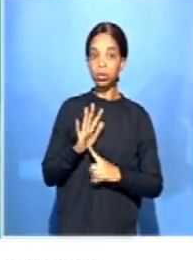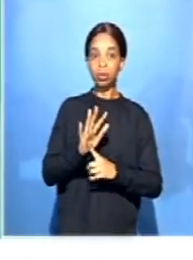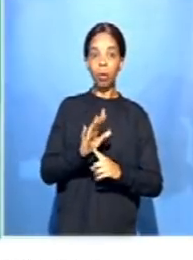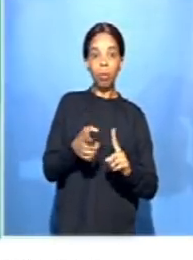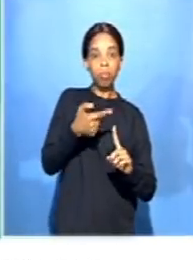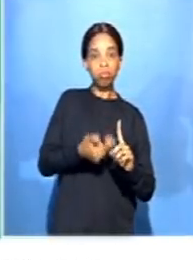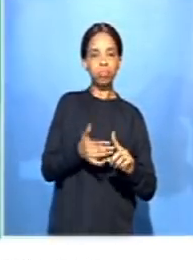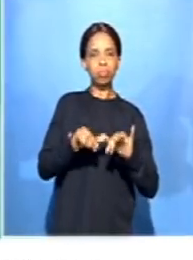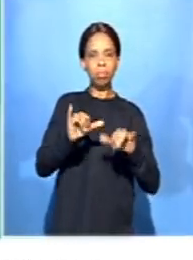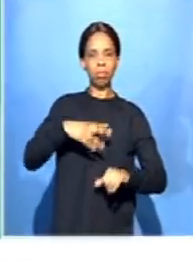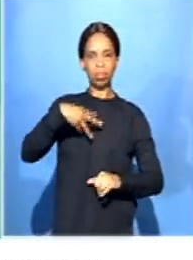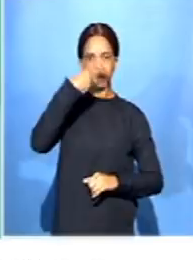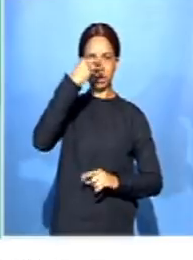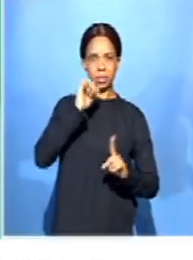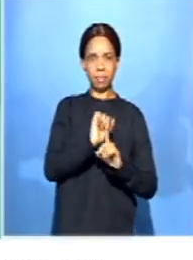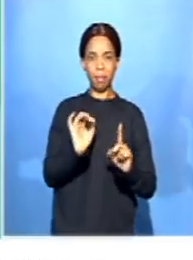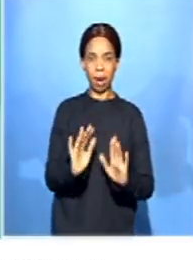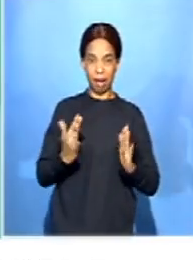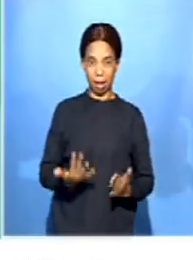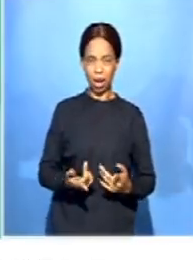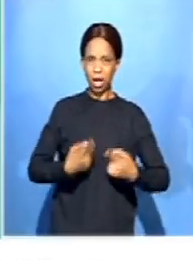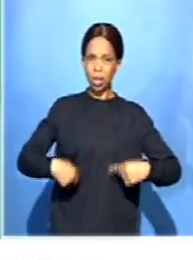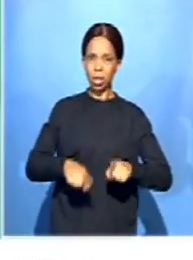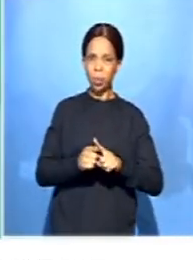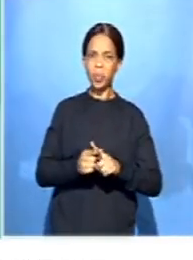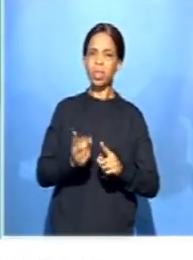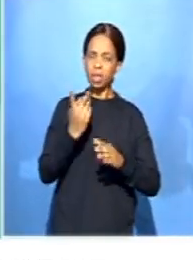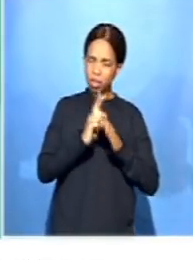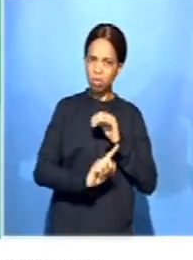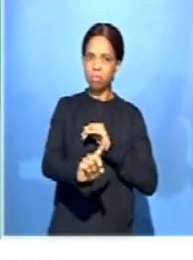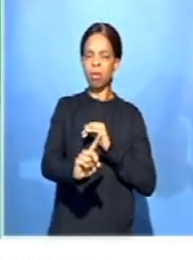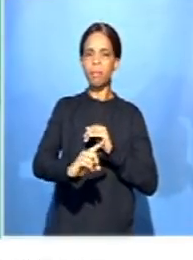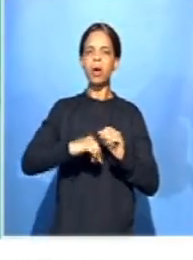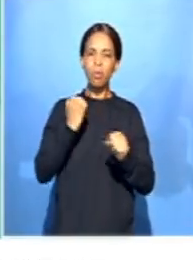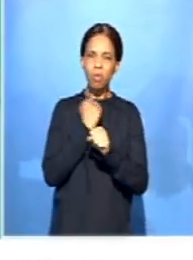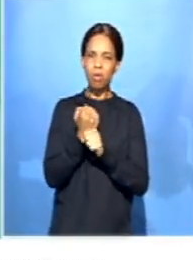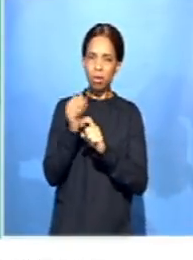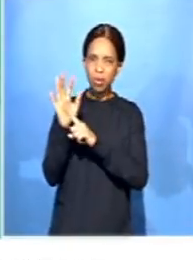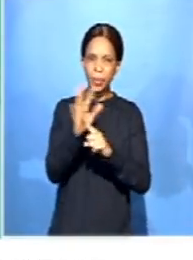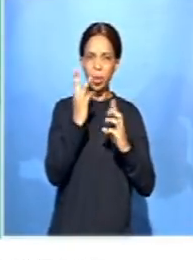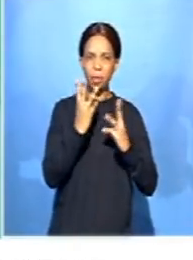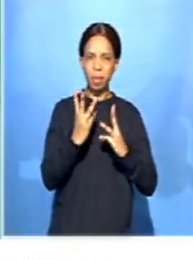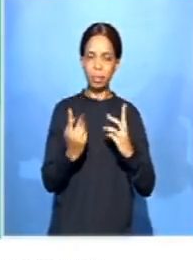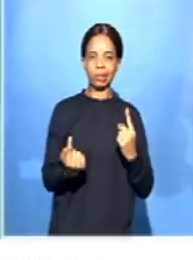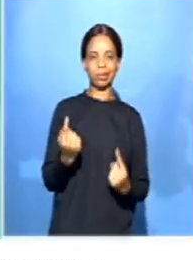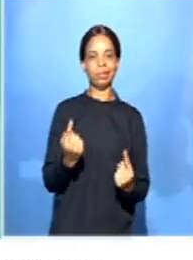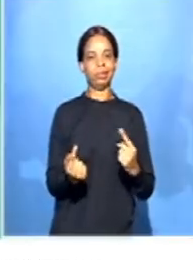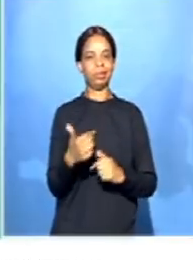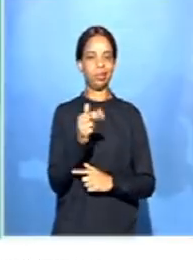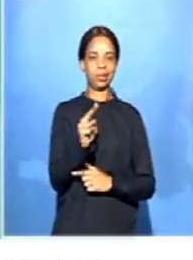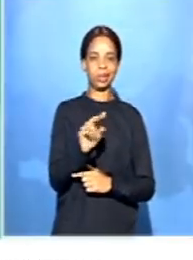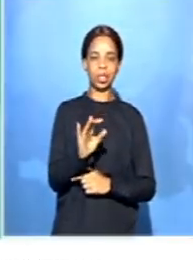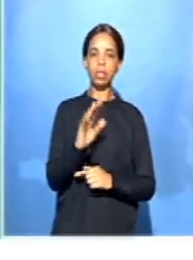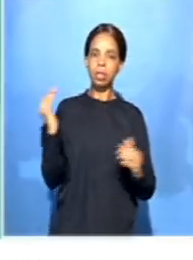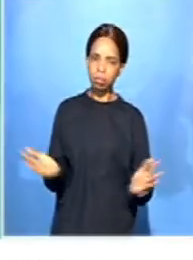to convince those who are still doubting that the ANC is their liberator to continue voting